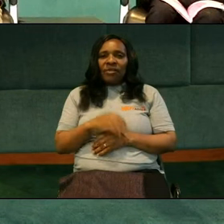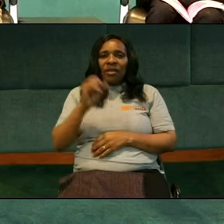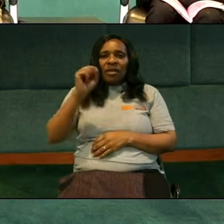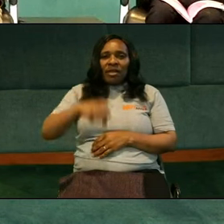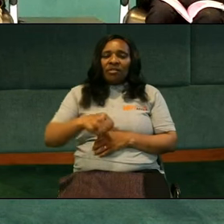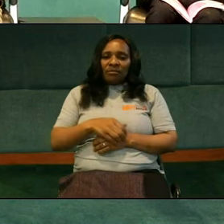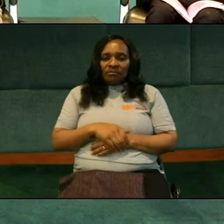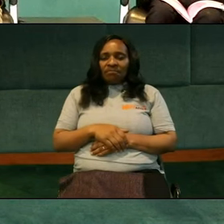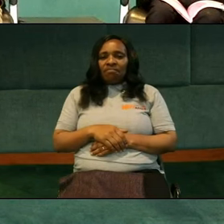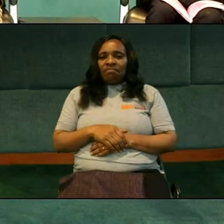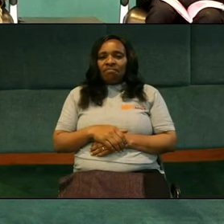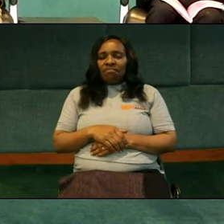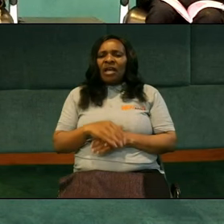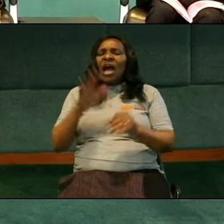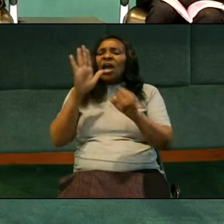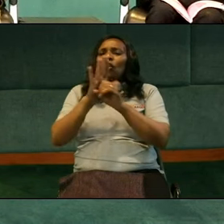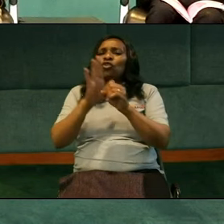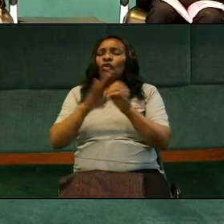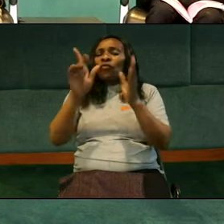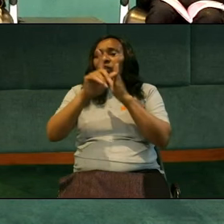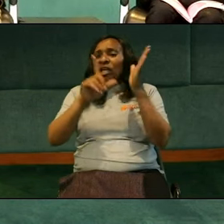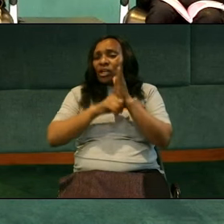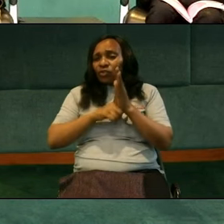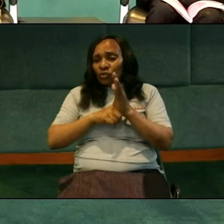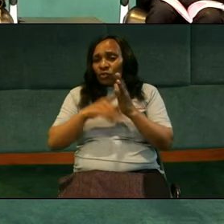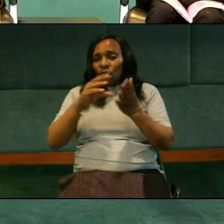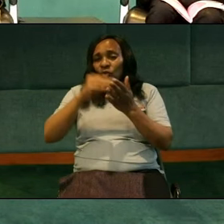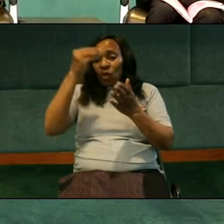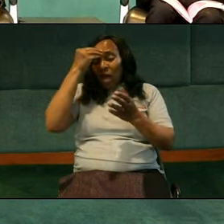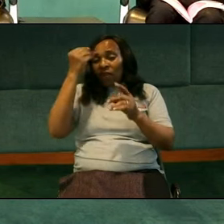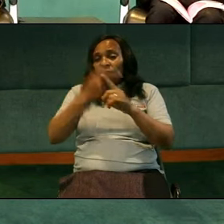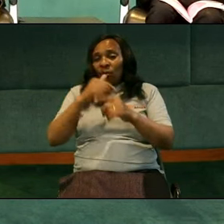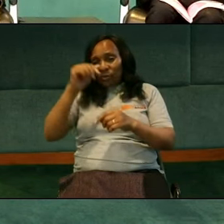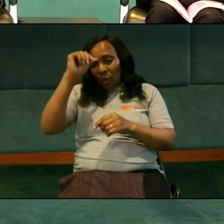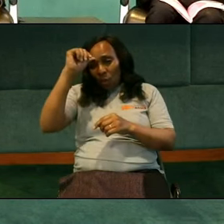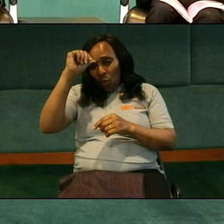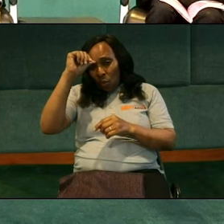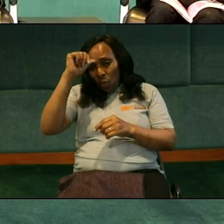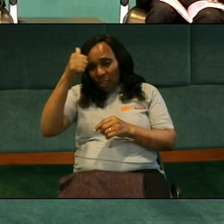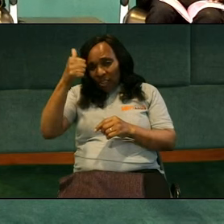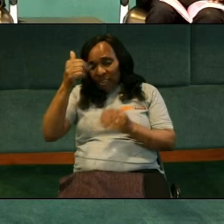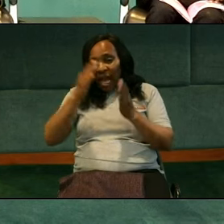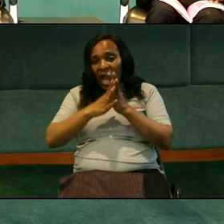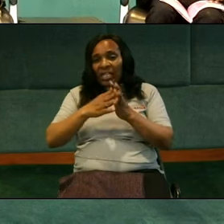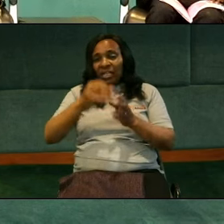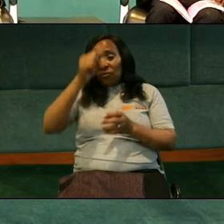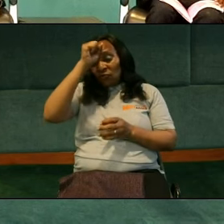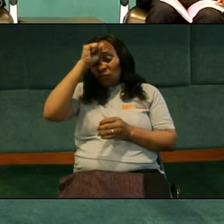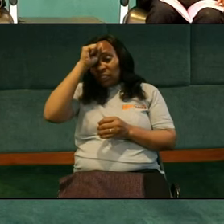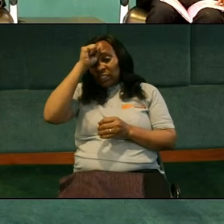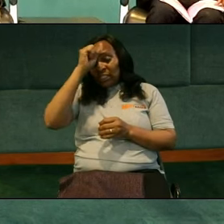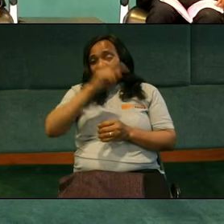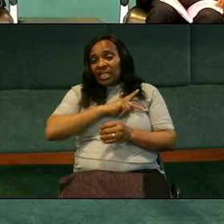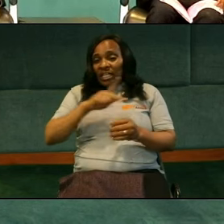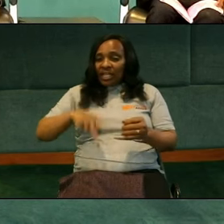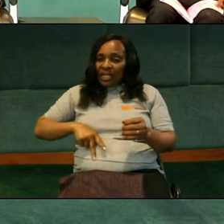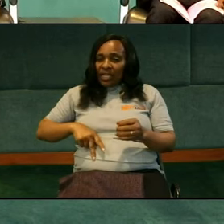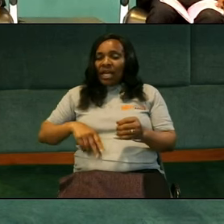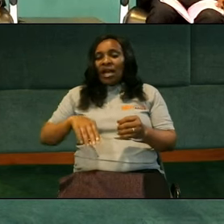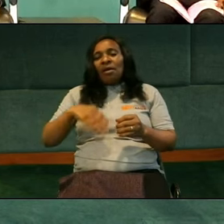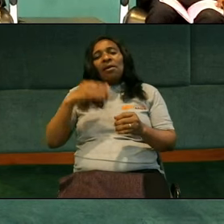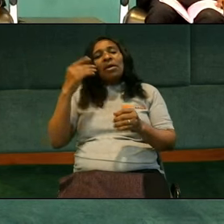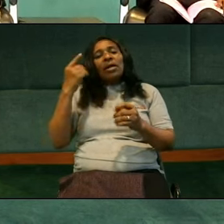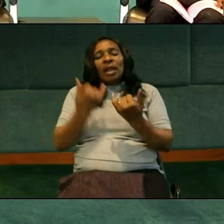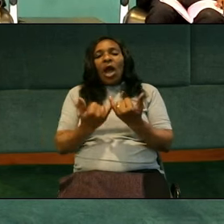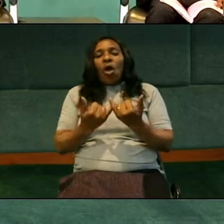Yes, there are lots of lessons to learn from the wise and foolish king. Even as we wrap it up, I'd like to give a